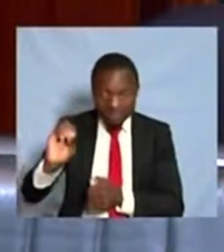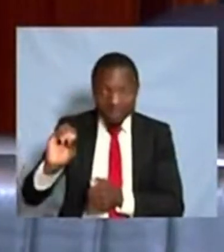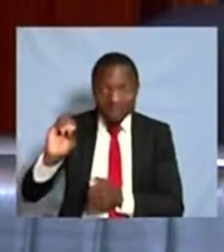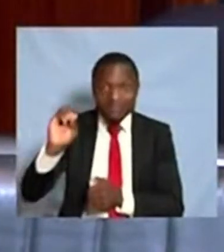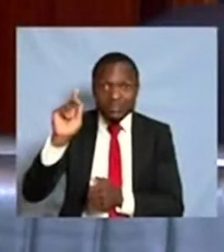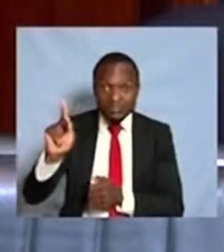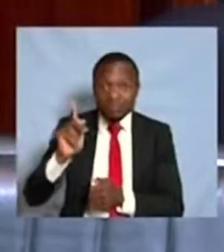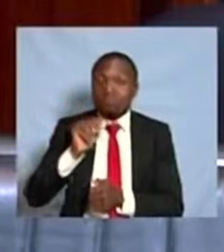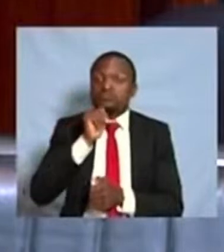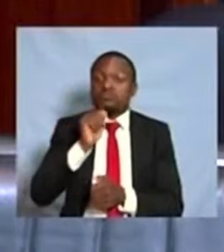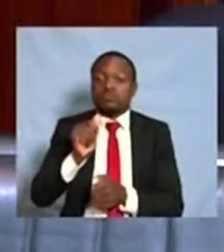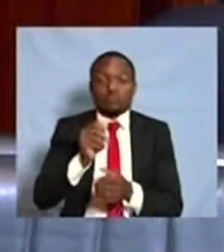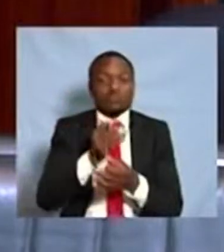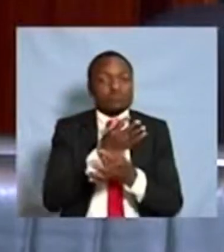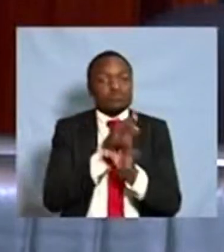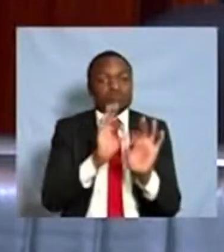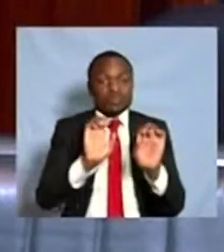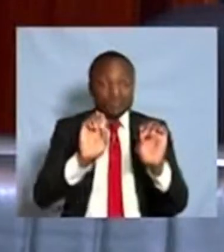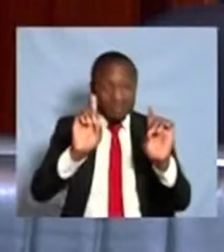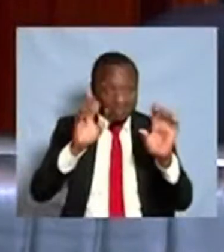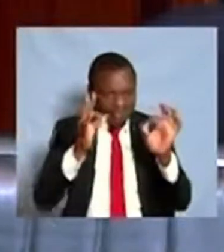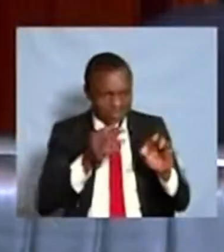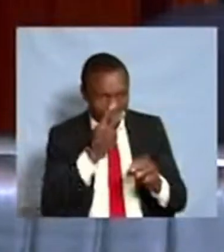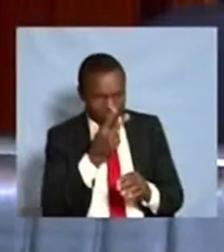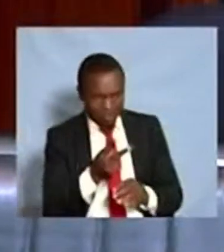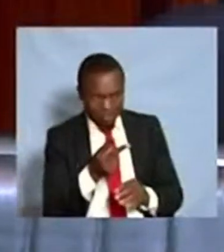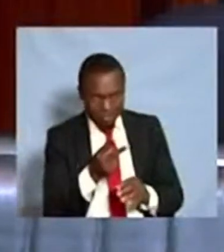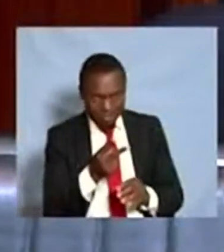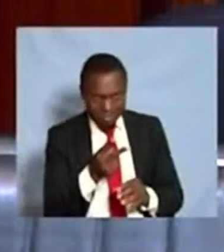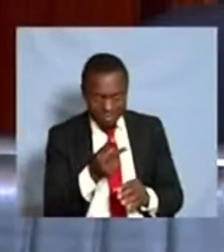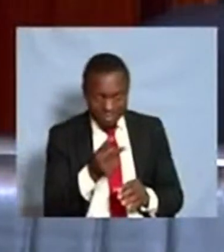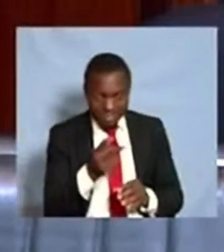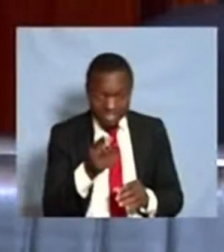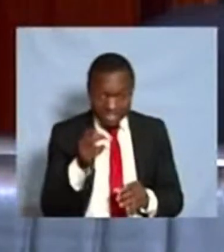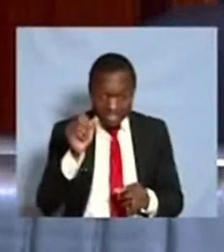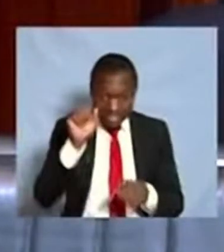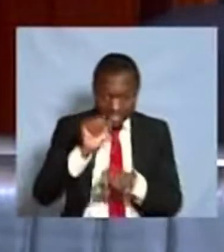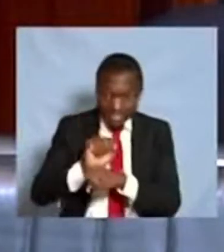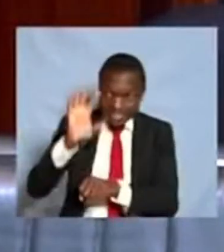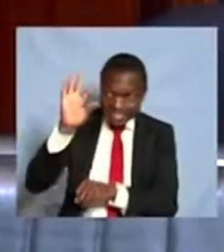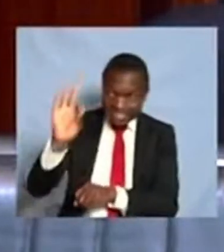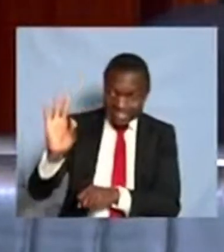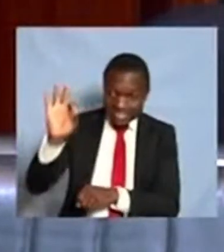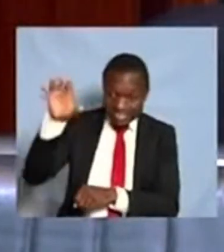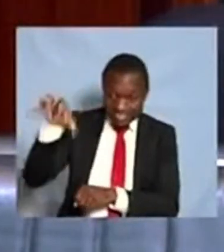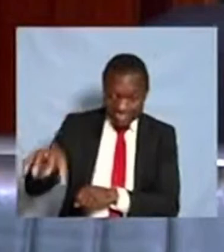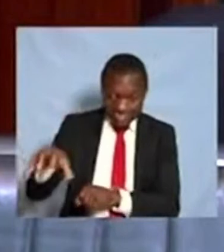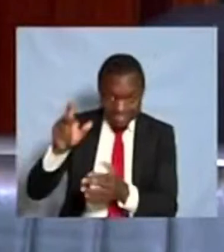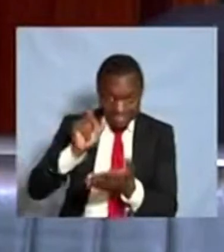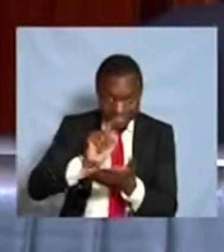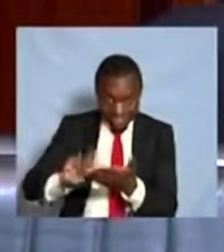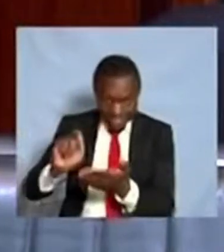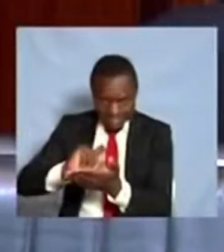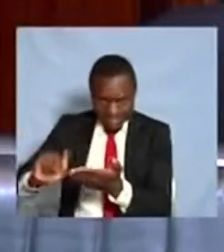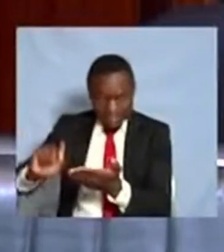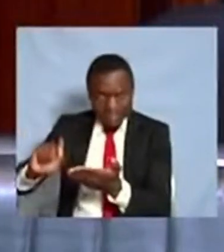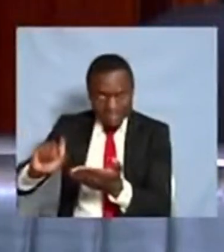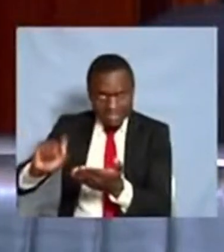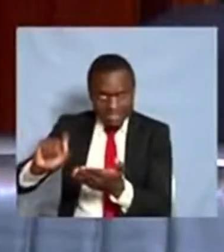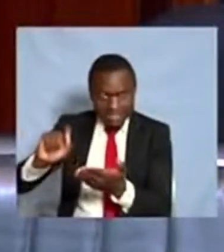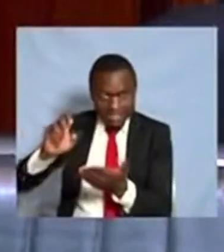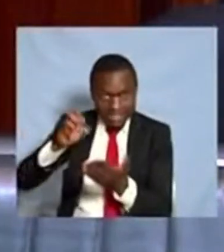not amount to free education. If you look at an external child, a grade 9 pupil, who's writing exams as an external